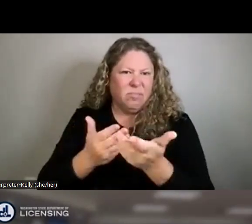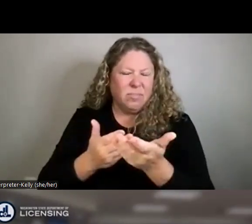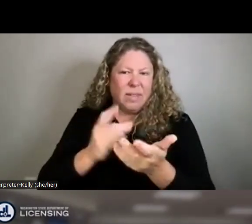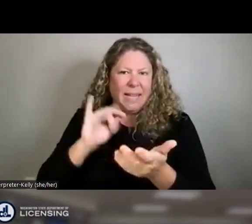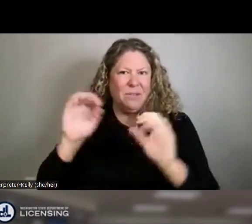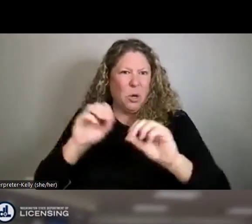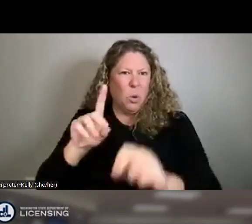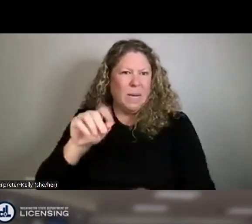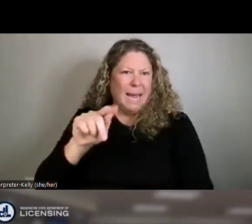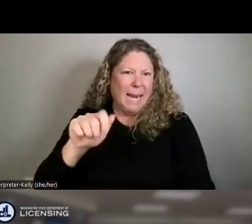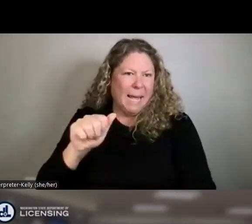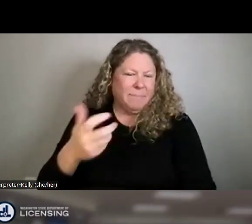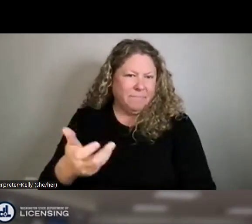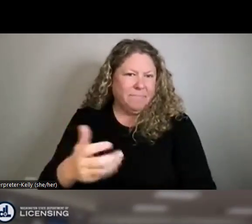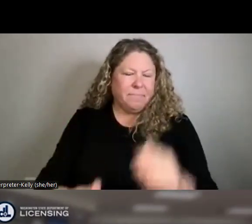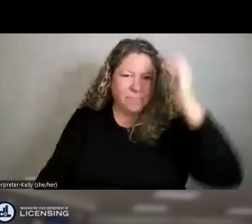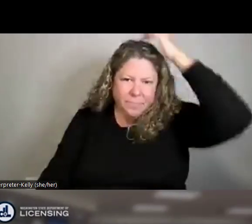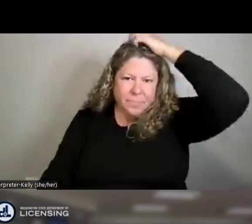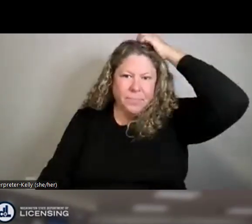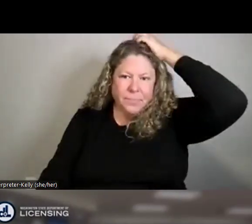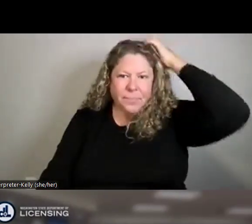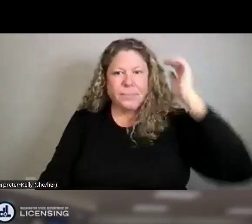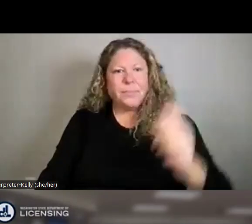start gathering that information.